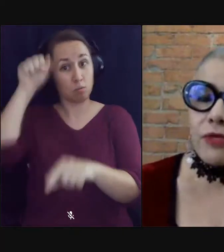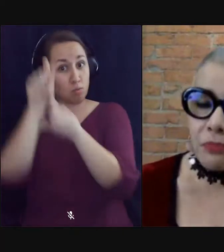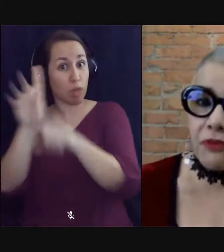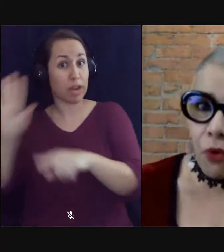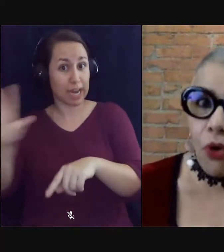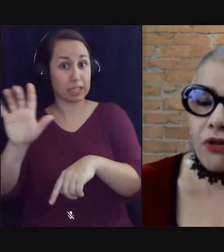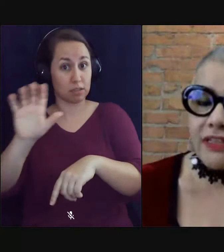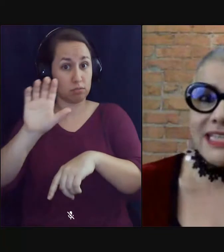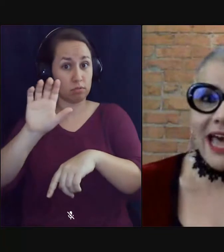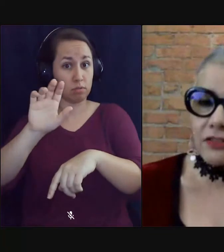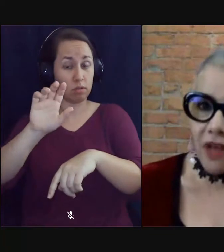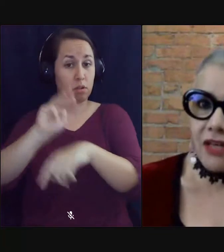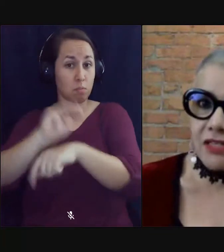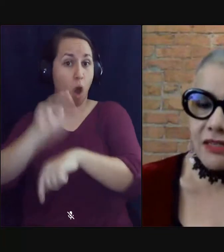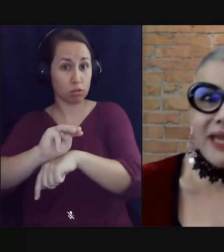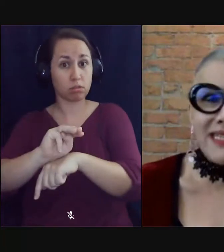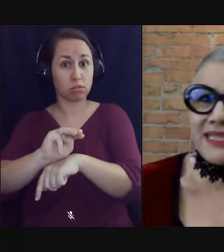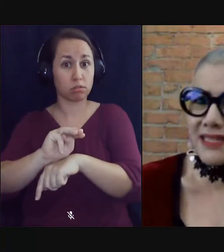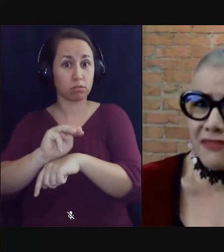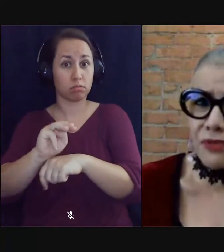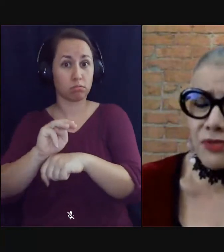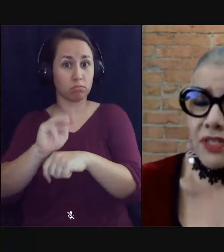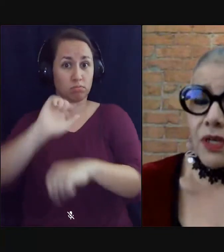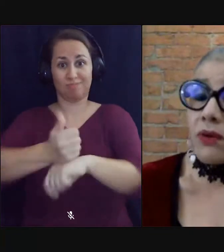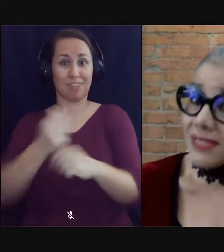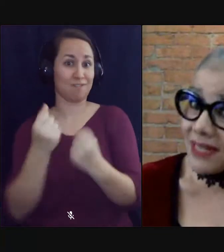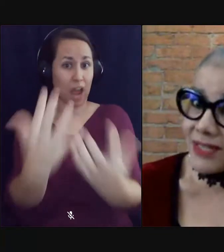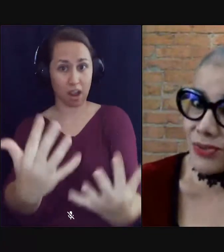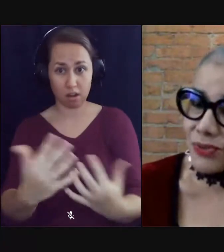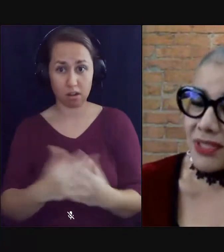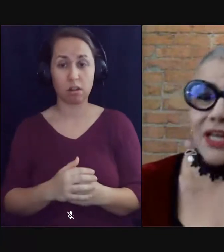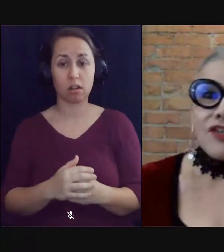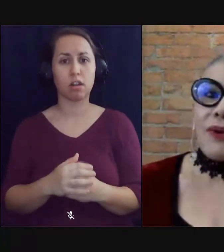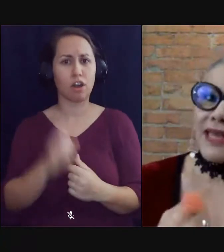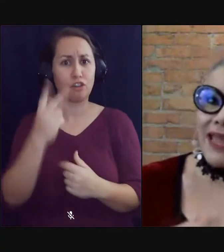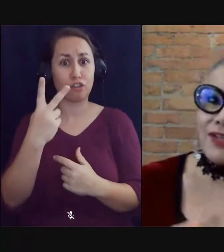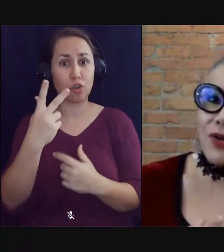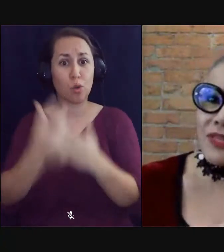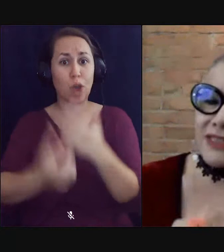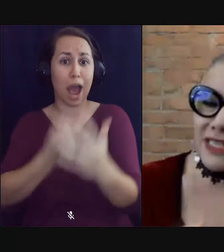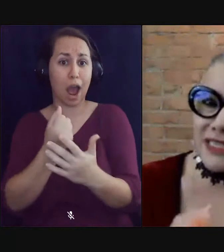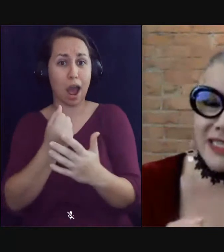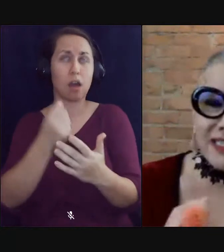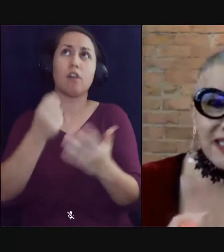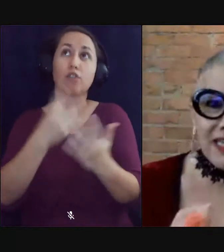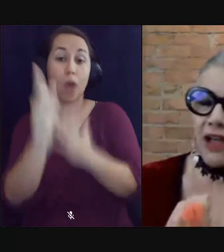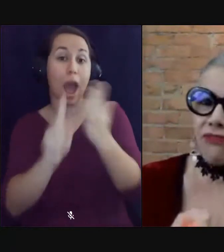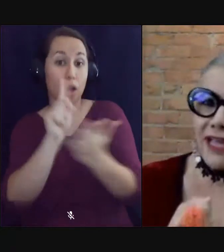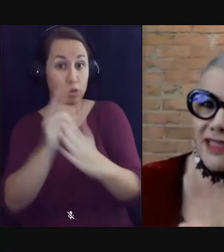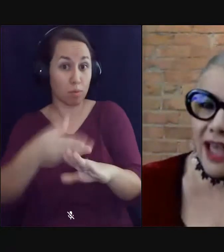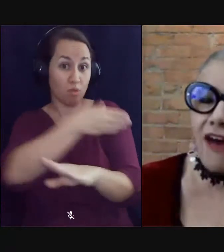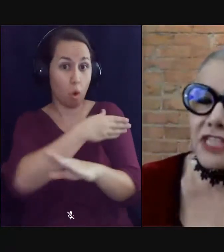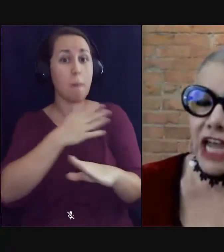few hours before this act of arson, my nieces and nephews were at Sunday school. So again, these things